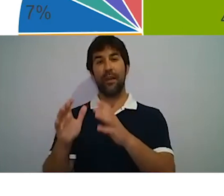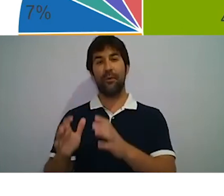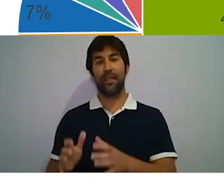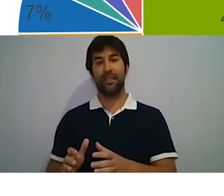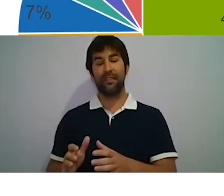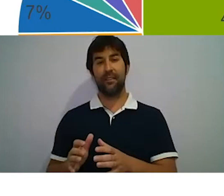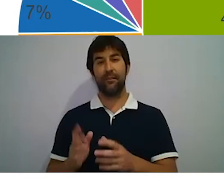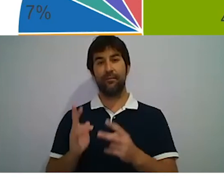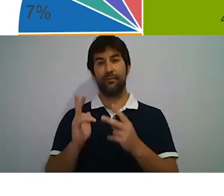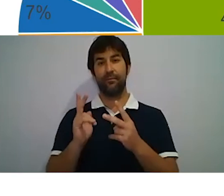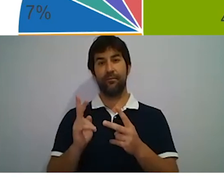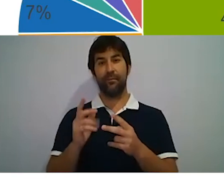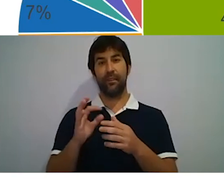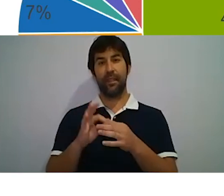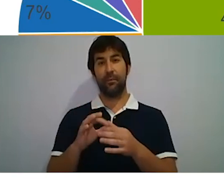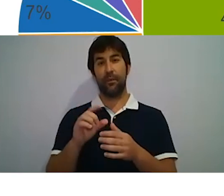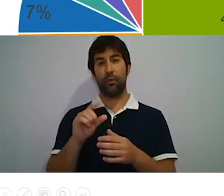Pat, are you there?